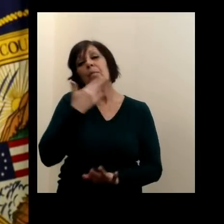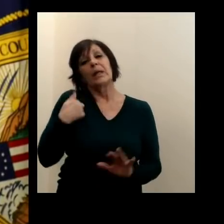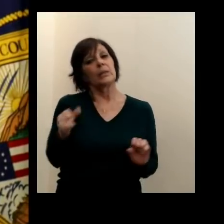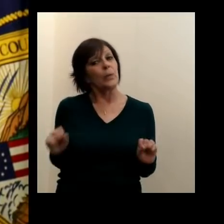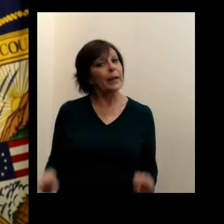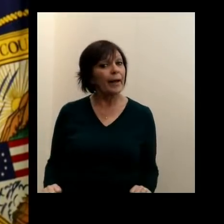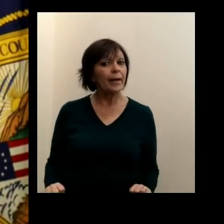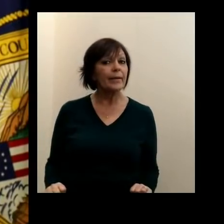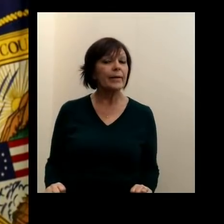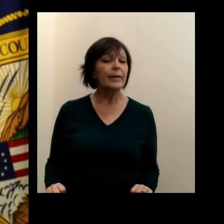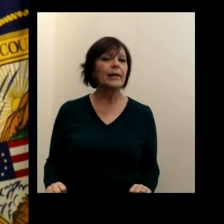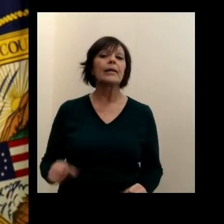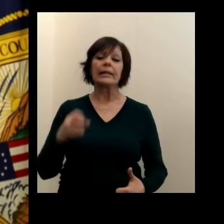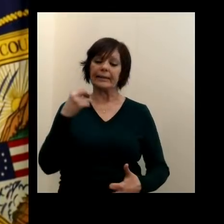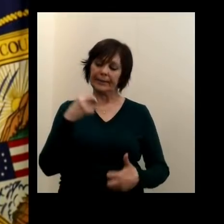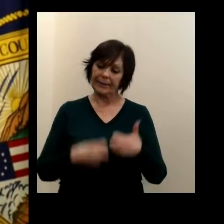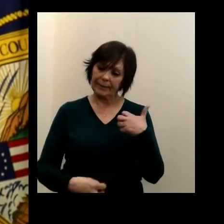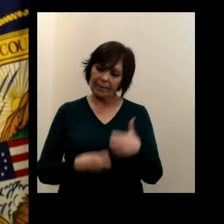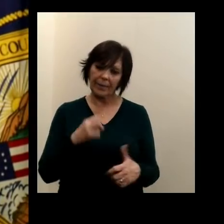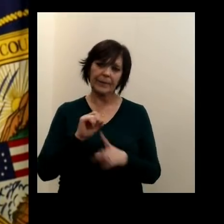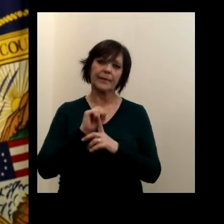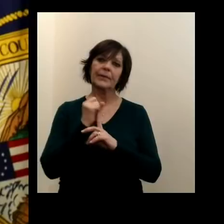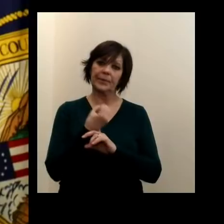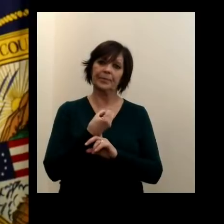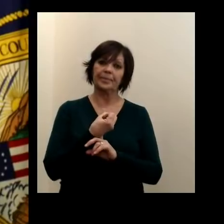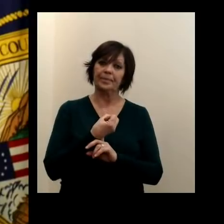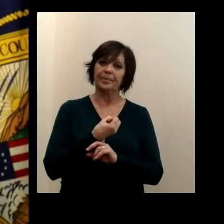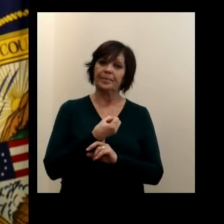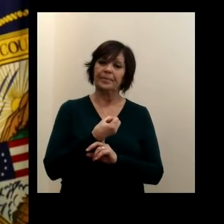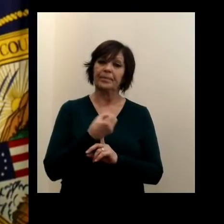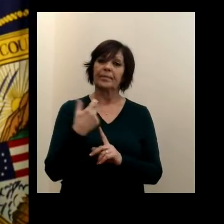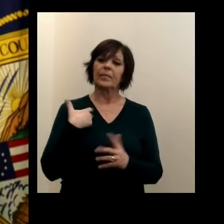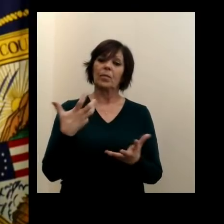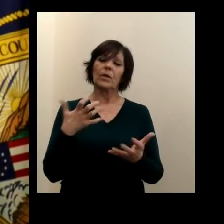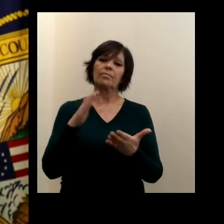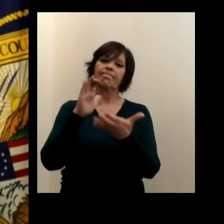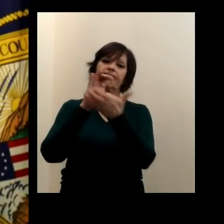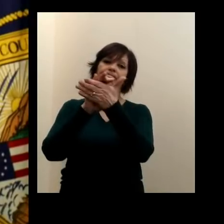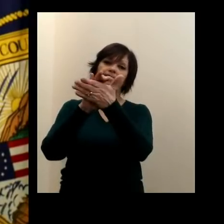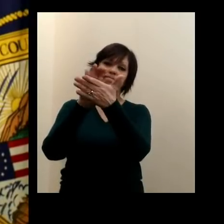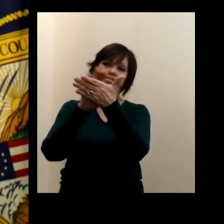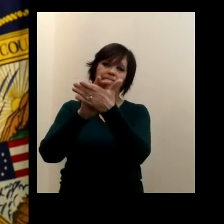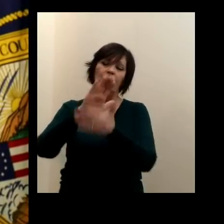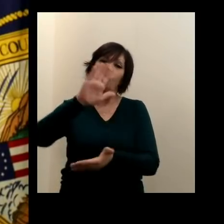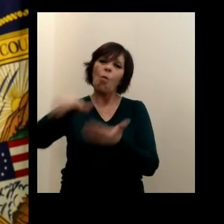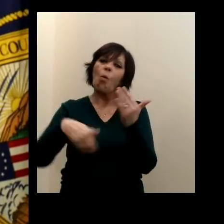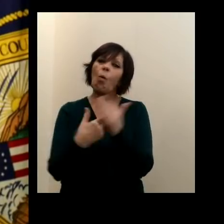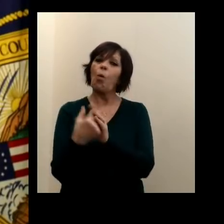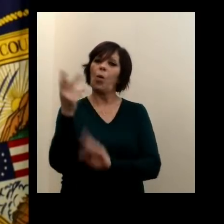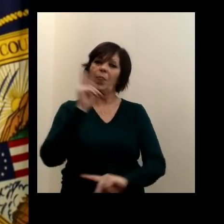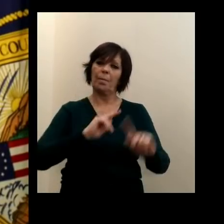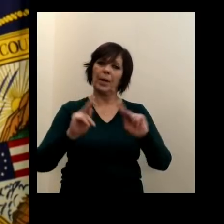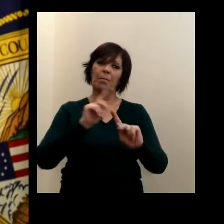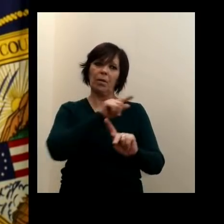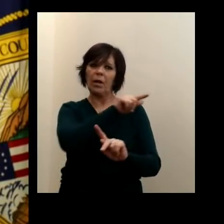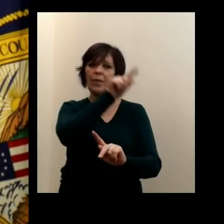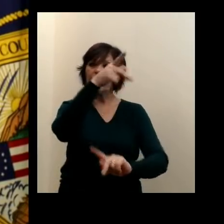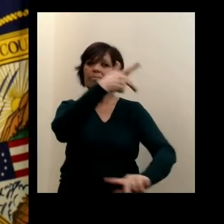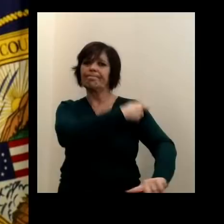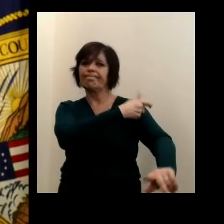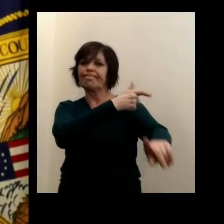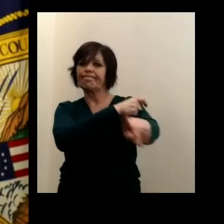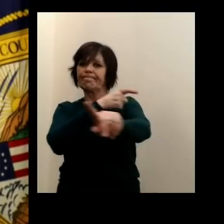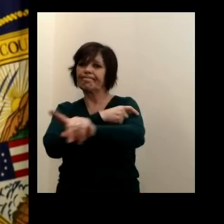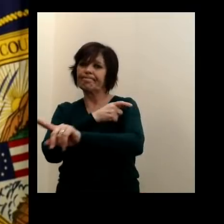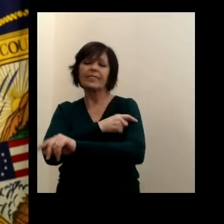can. It is a difficult time. I want to commend all of the individuals that are out there delivering vaccines in our community.